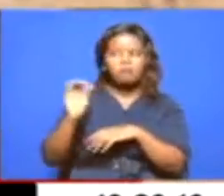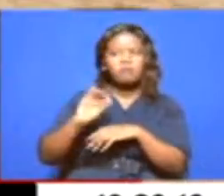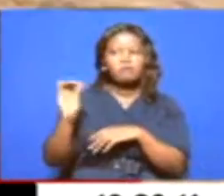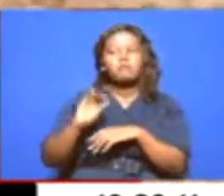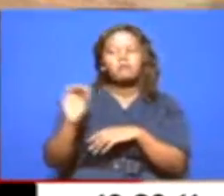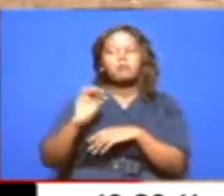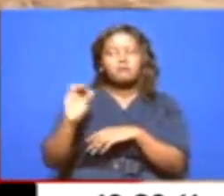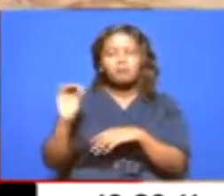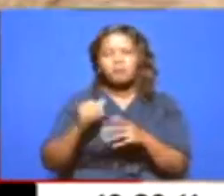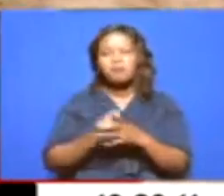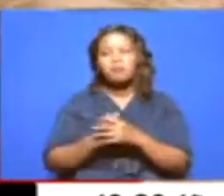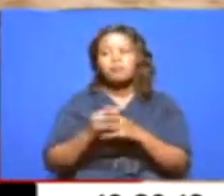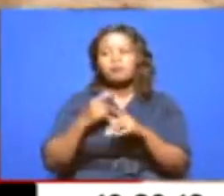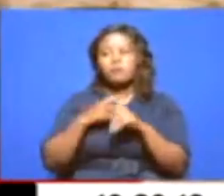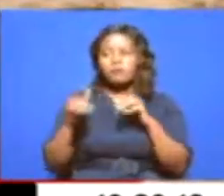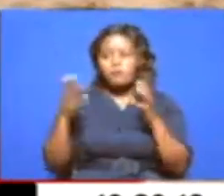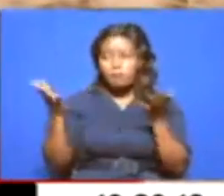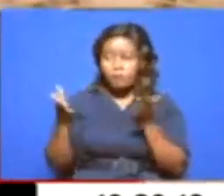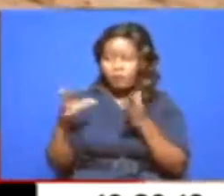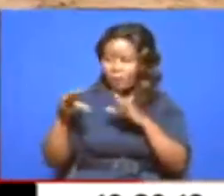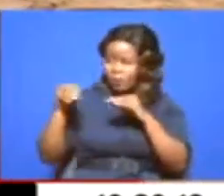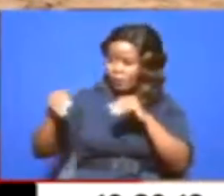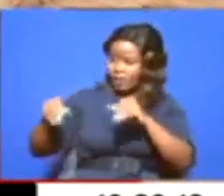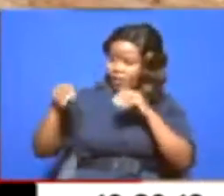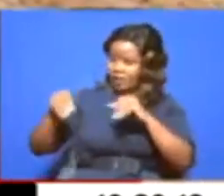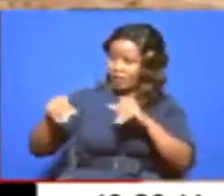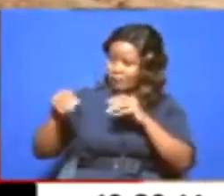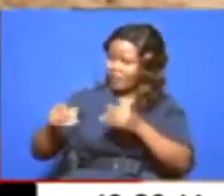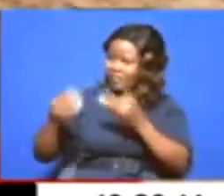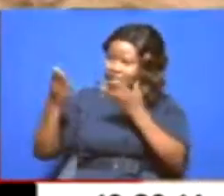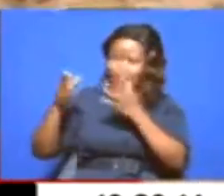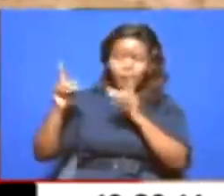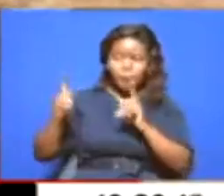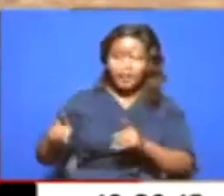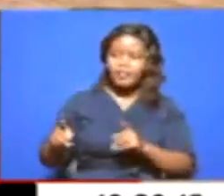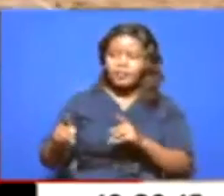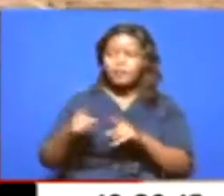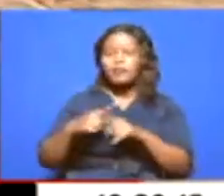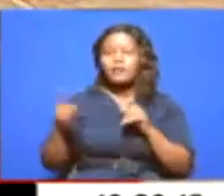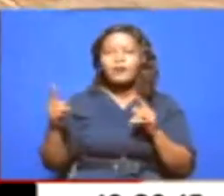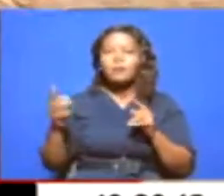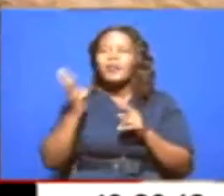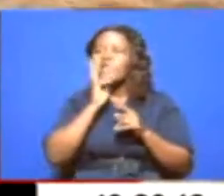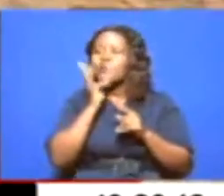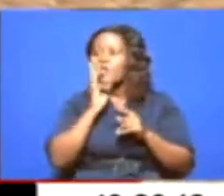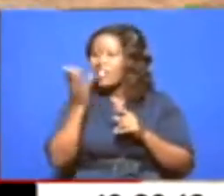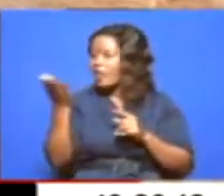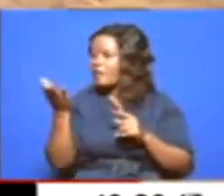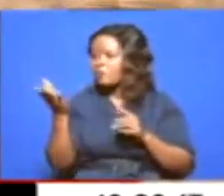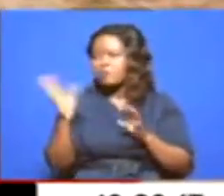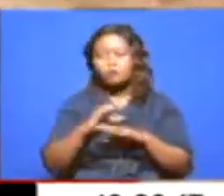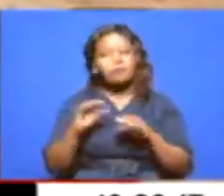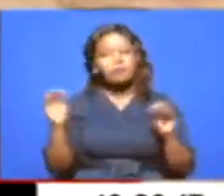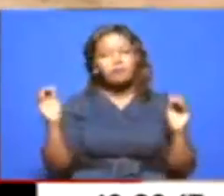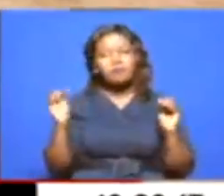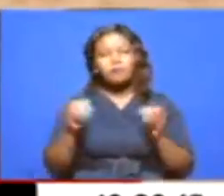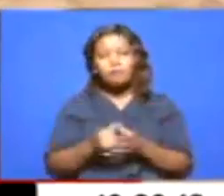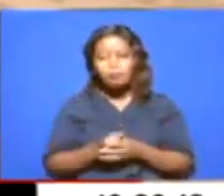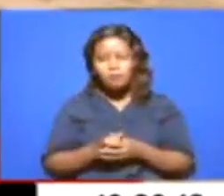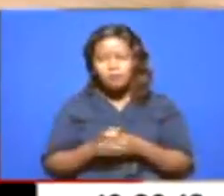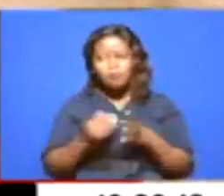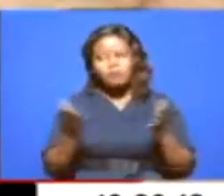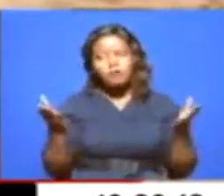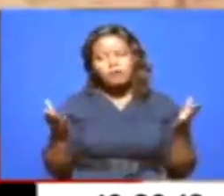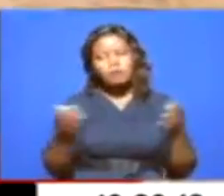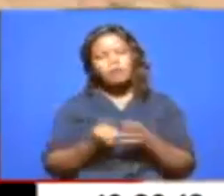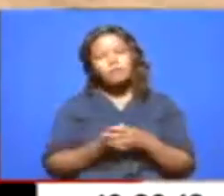But the mud bit will be there, but then, of course, the water will not be there. Aha, good. So back to AIU,